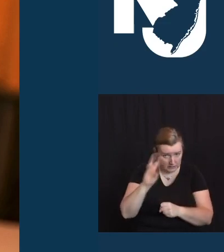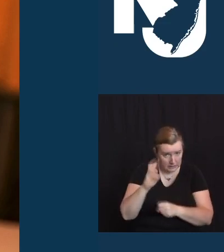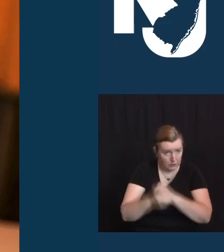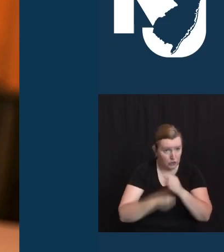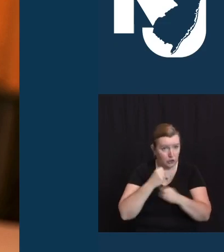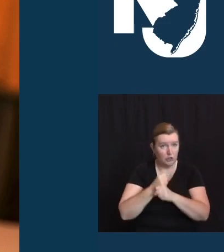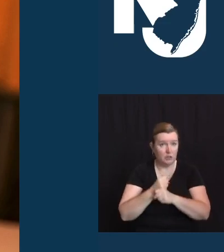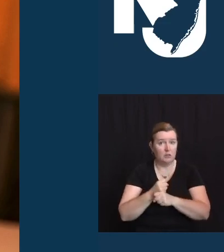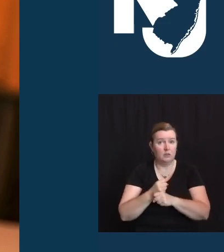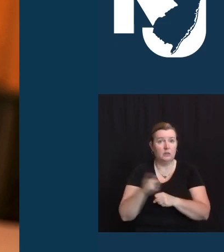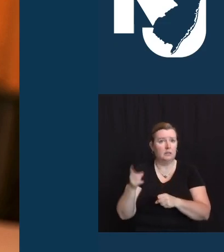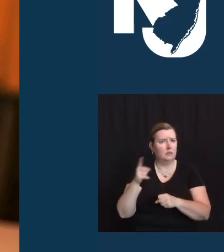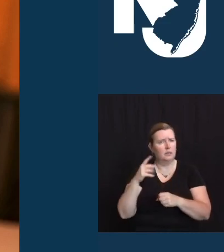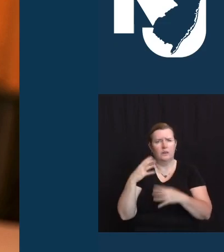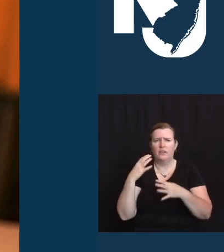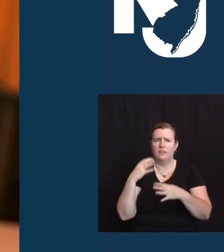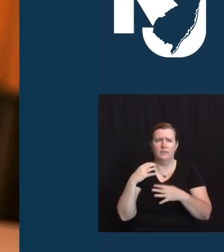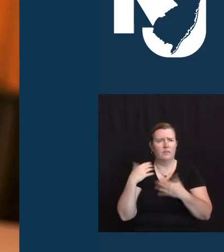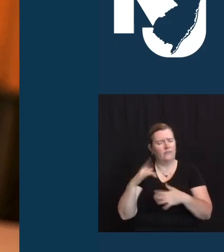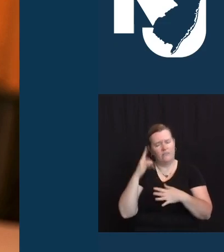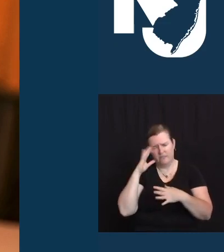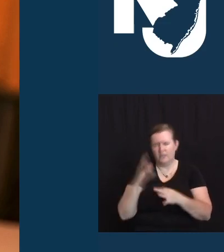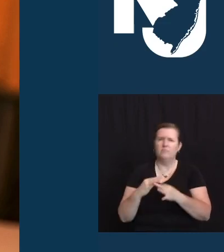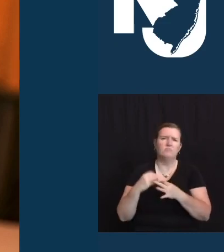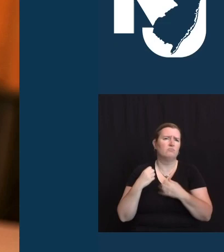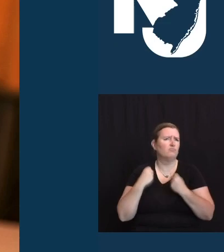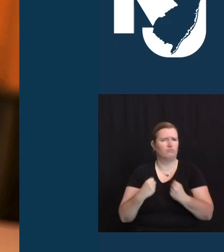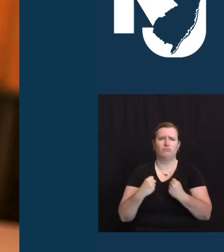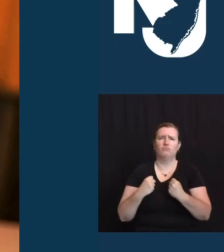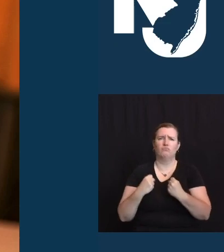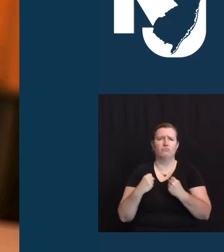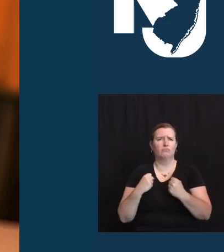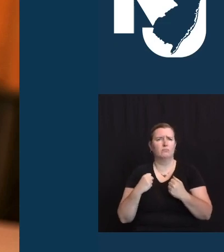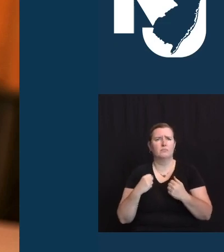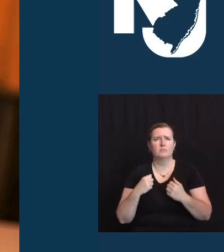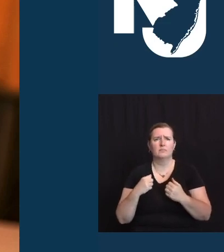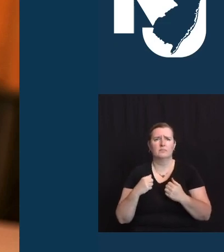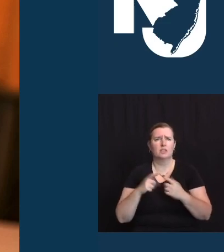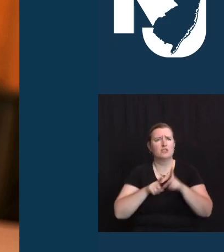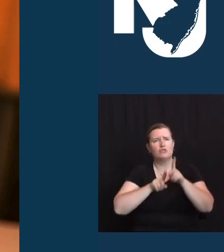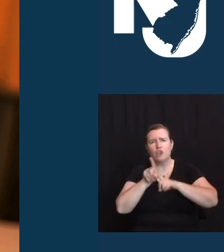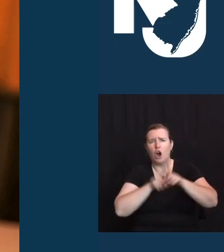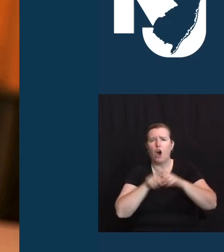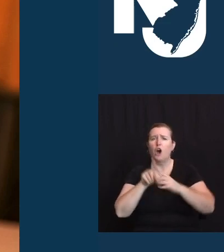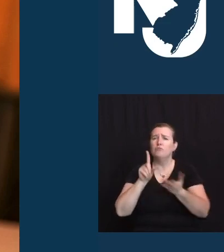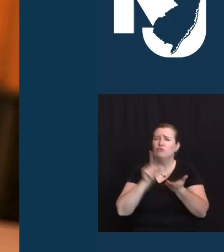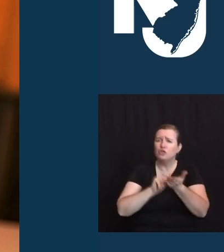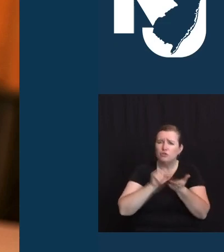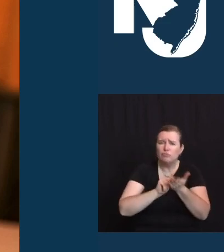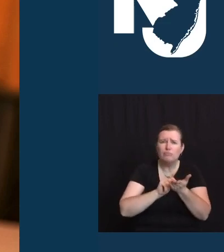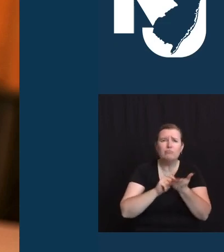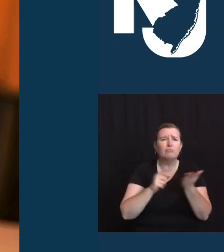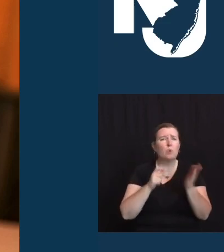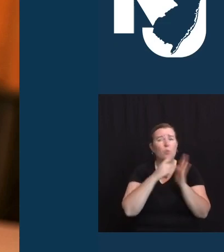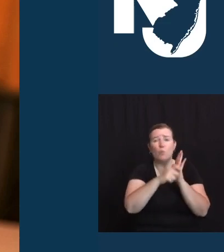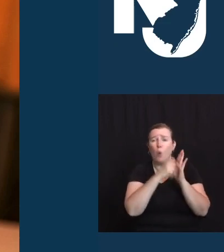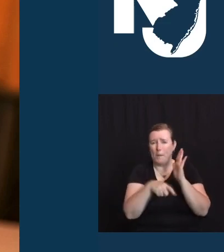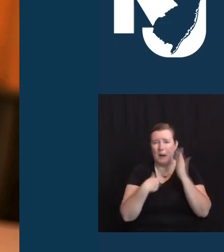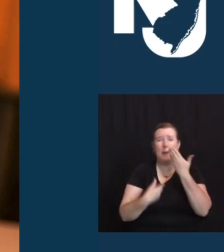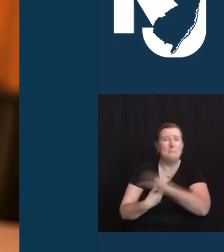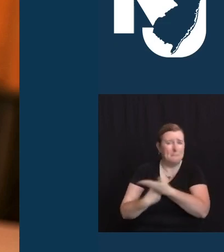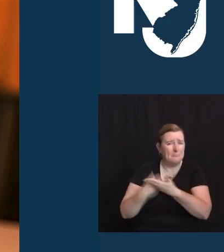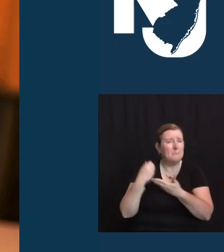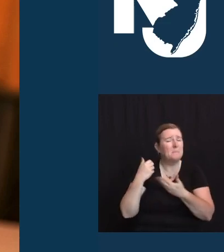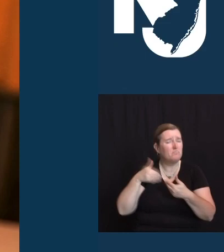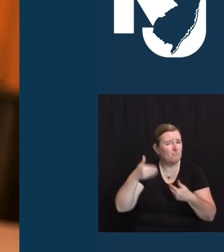rewarded. Malcolm was profiled by Star Ledger columnist Barry Carter, another giant, when he turned 100. His words on that day, and